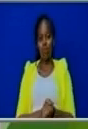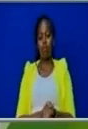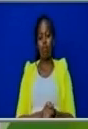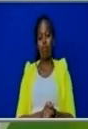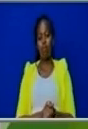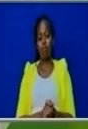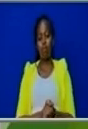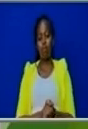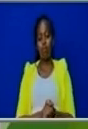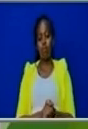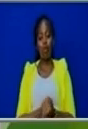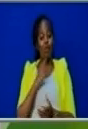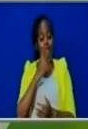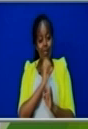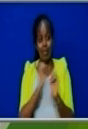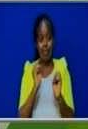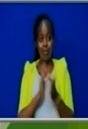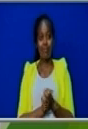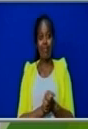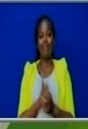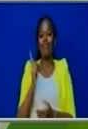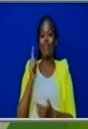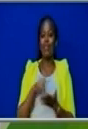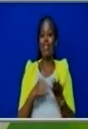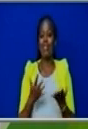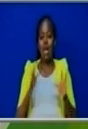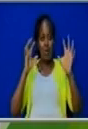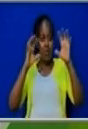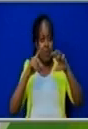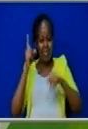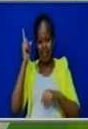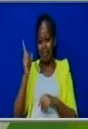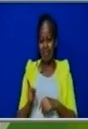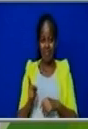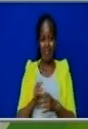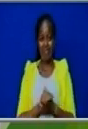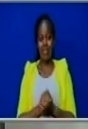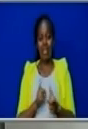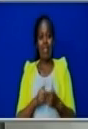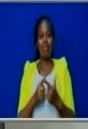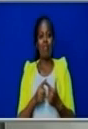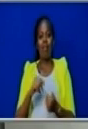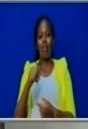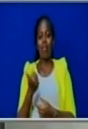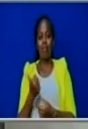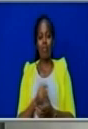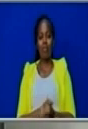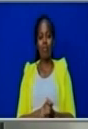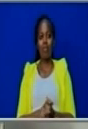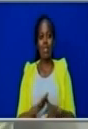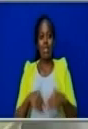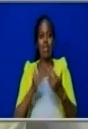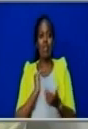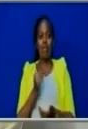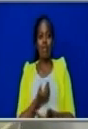the main sources of water. That one I will not tell them. That one they will mention. Yes, Yes. they are there. Yeah, they are there. Then Yeah. you are supposed to give